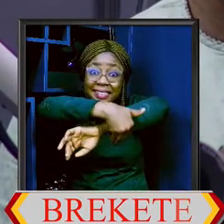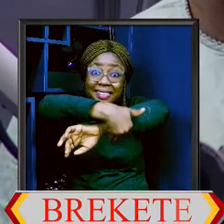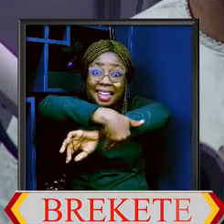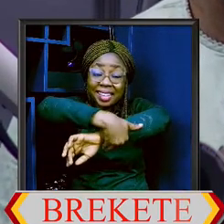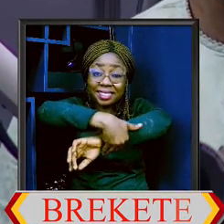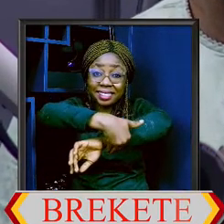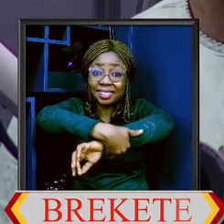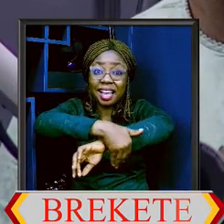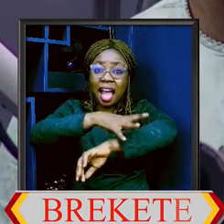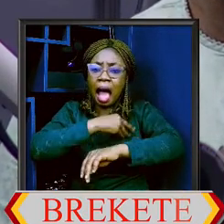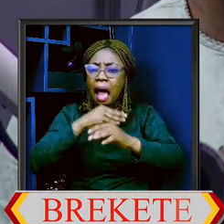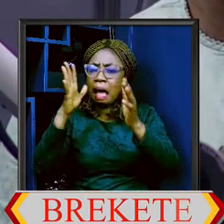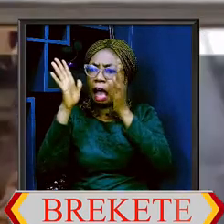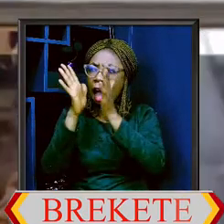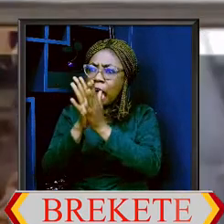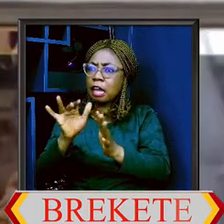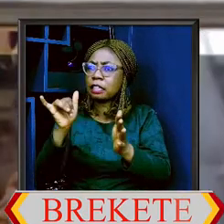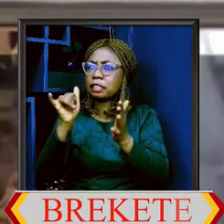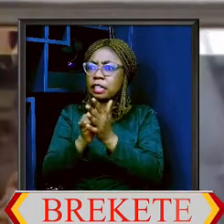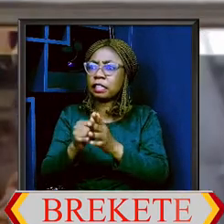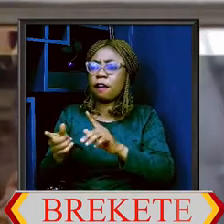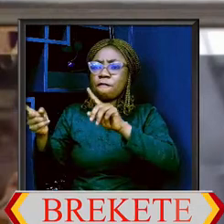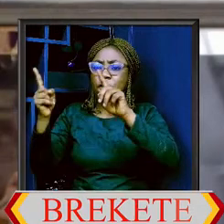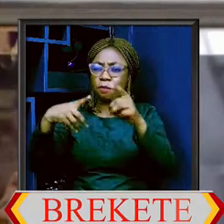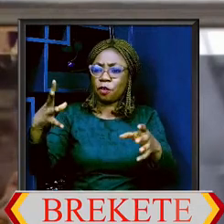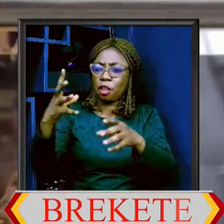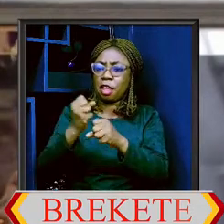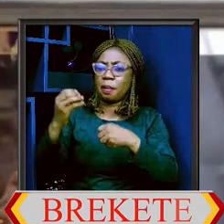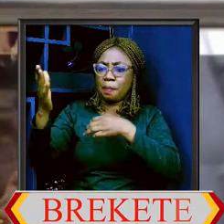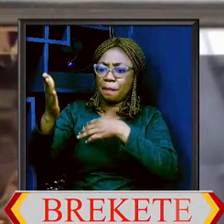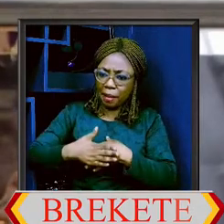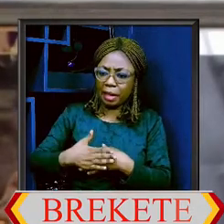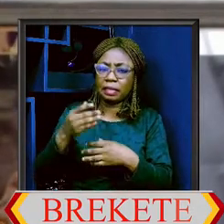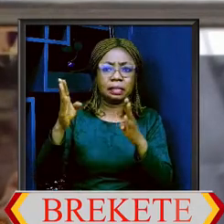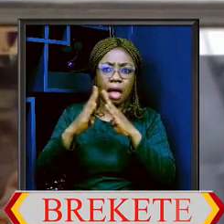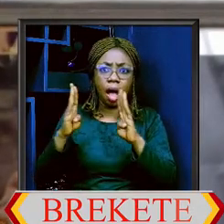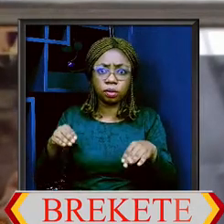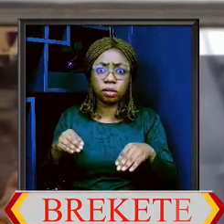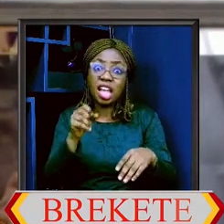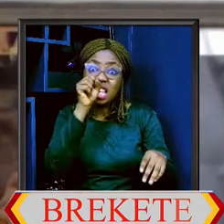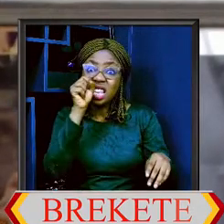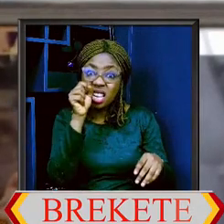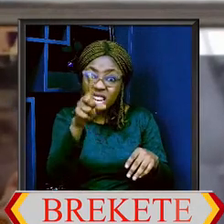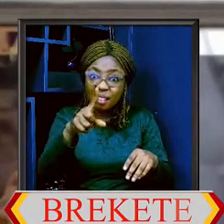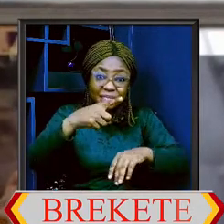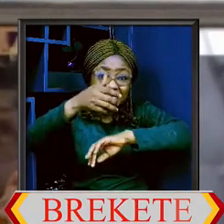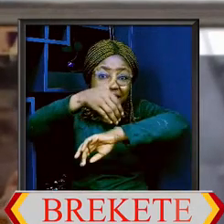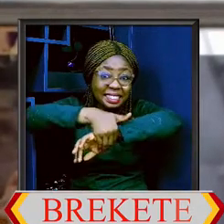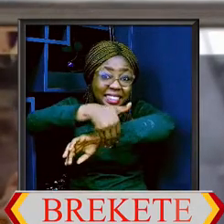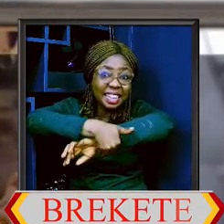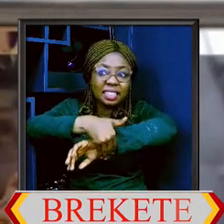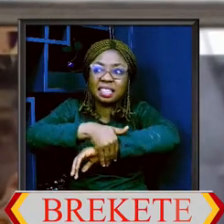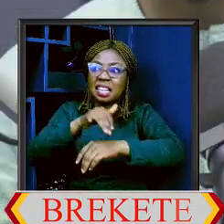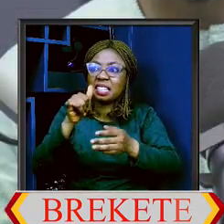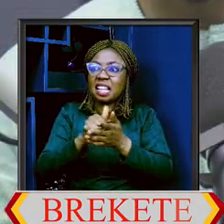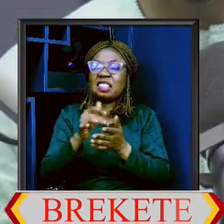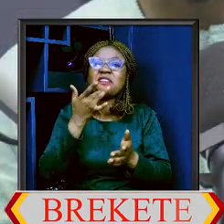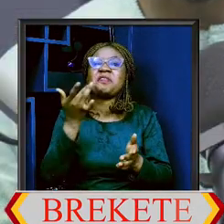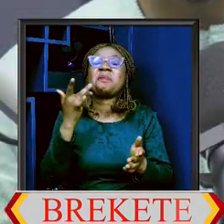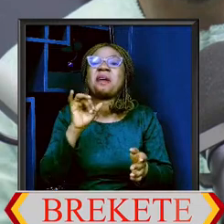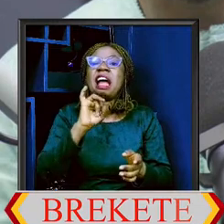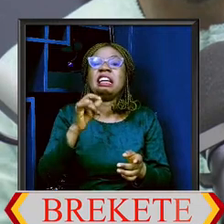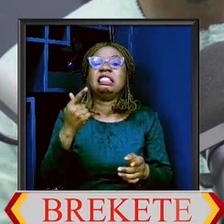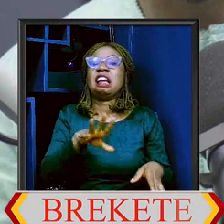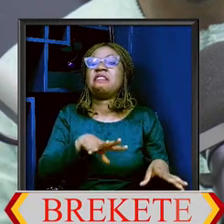night and asked that he has come to recover his house 11: for night for night after the former IG